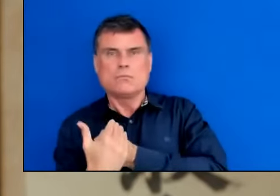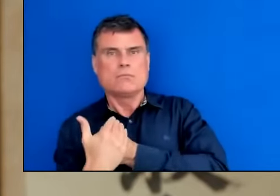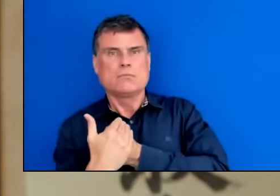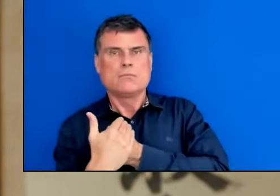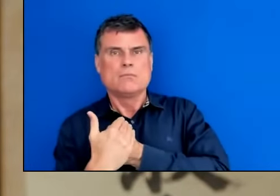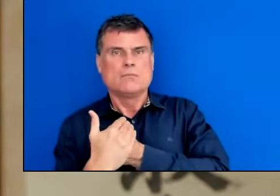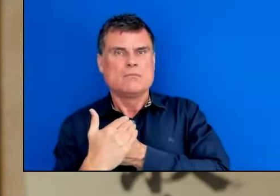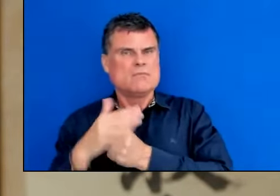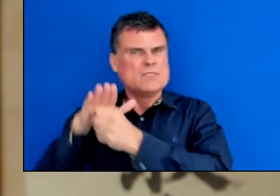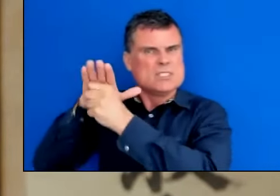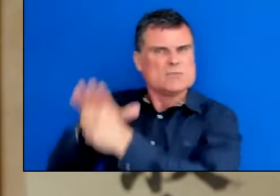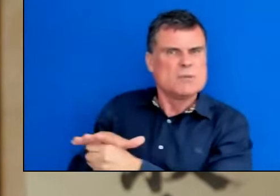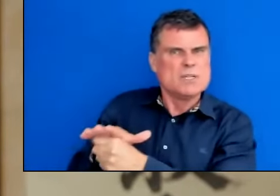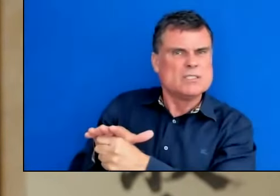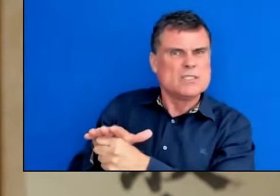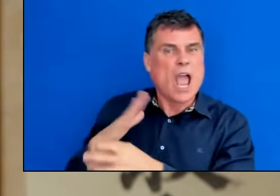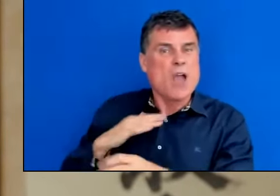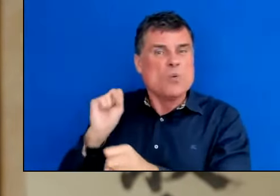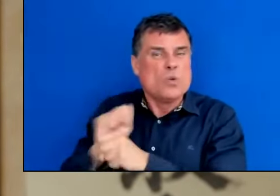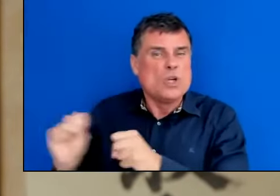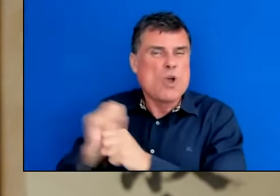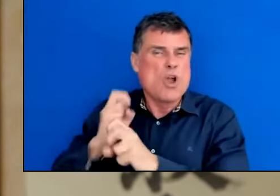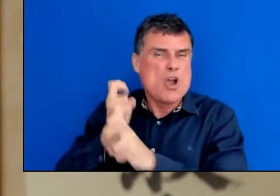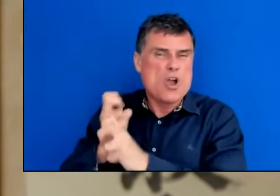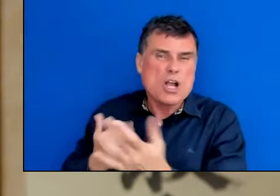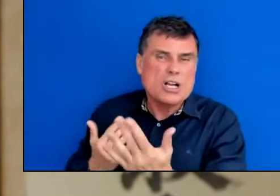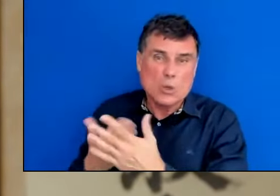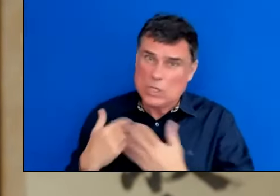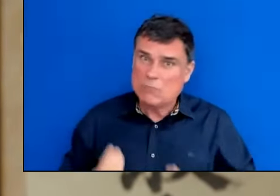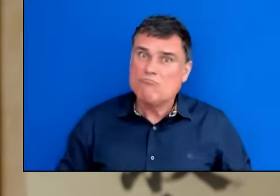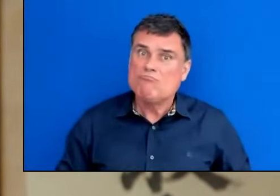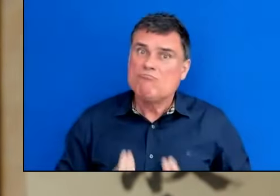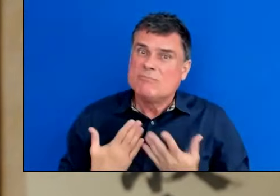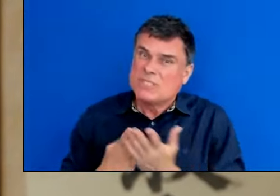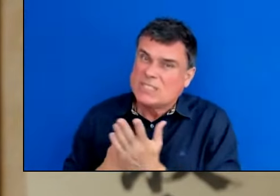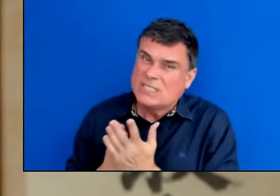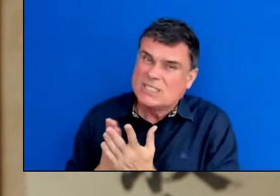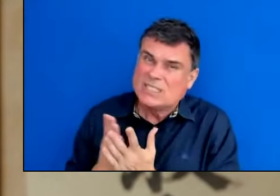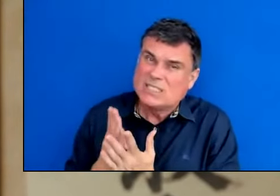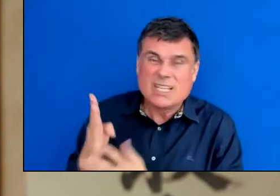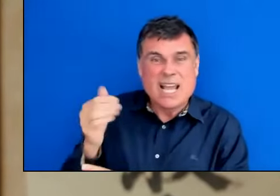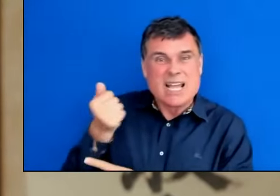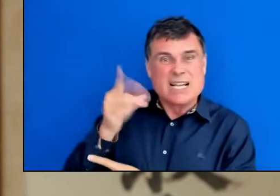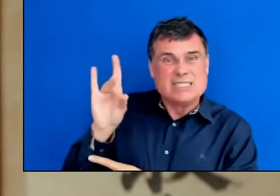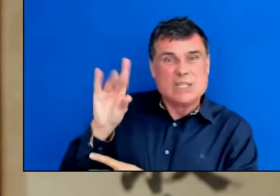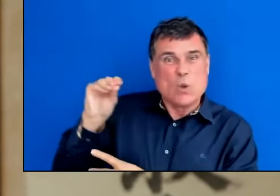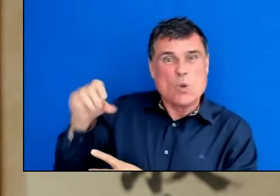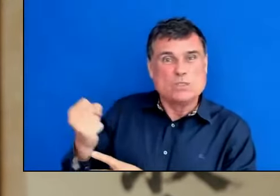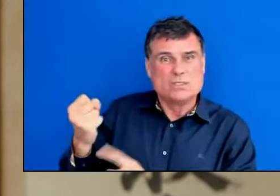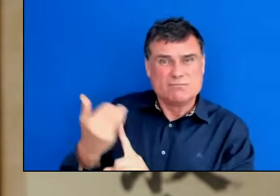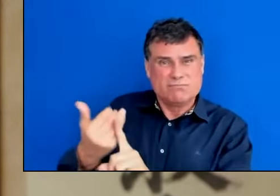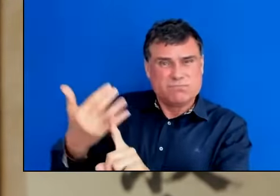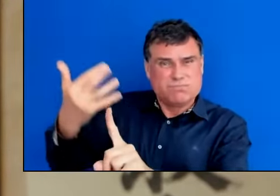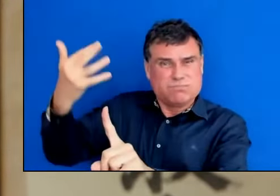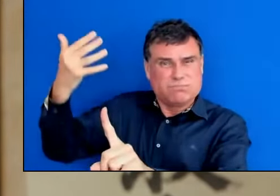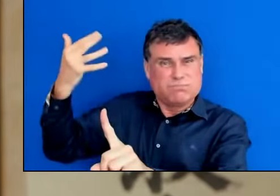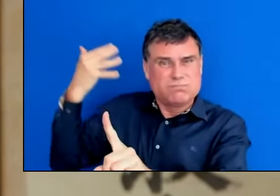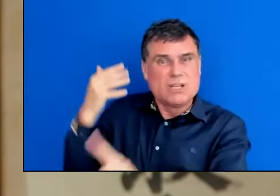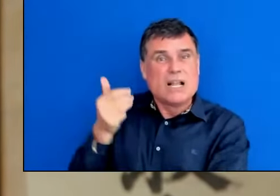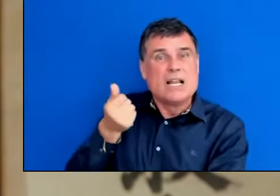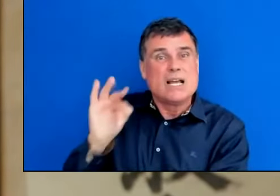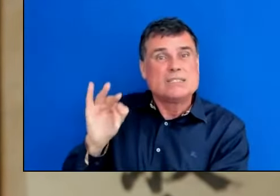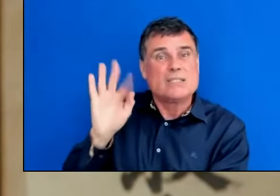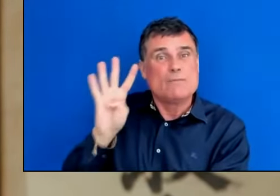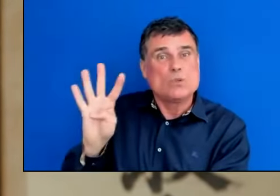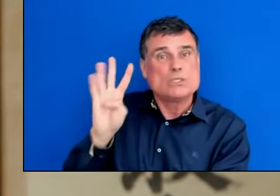challenges, but they worked hard and they were thriving. And then 80 years ago, in